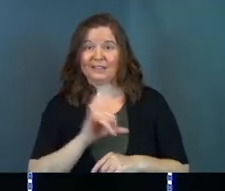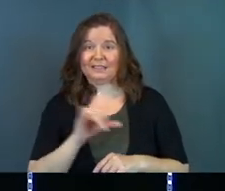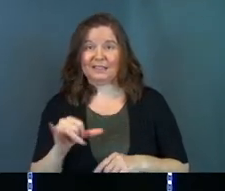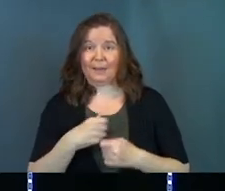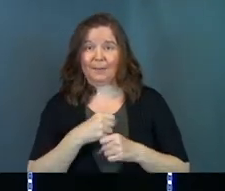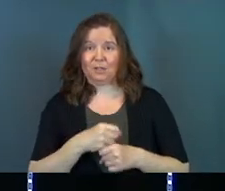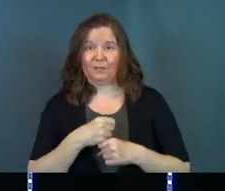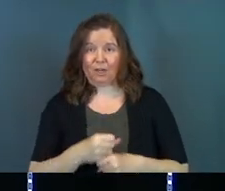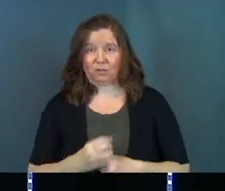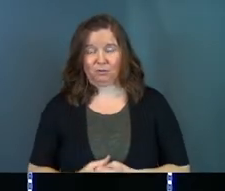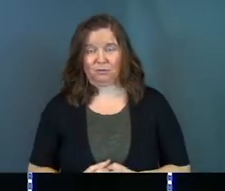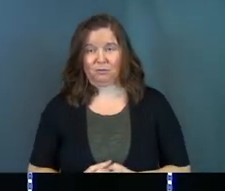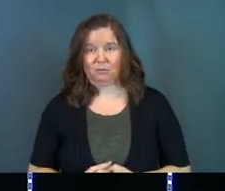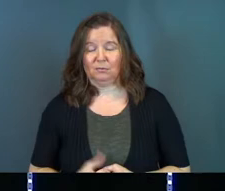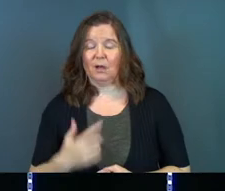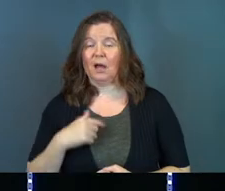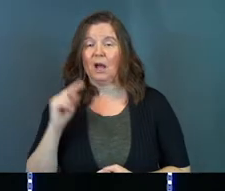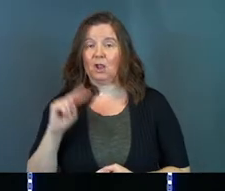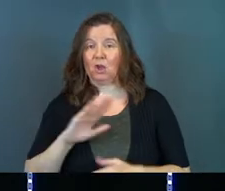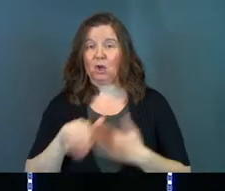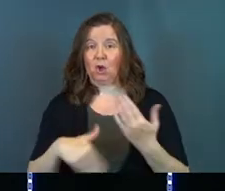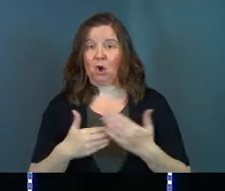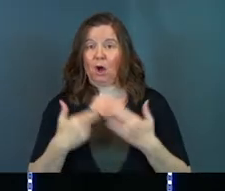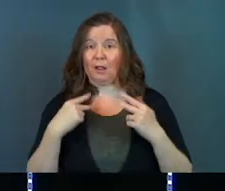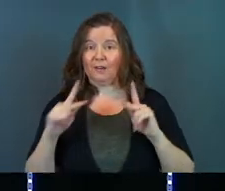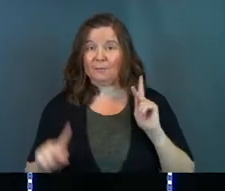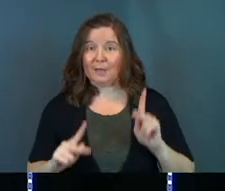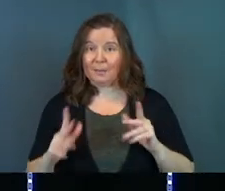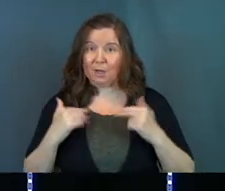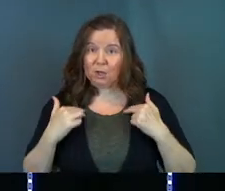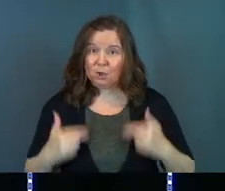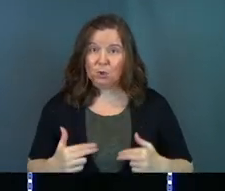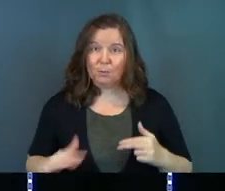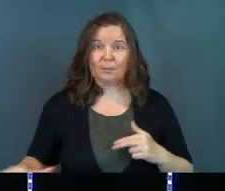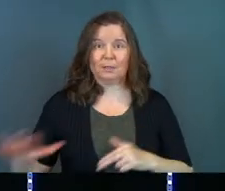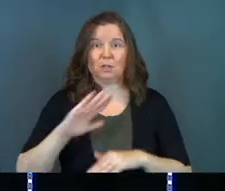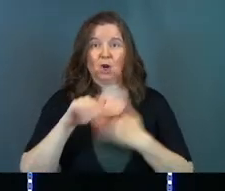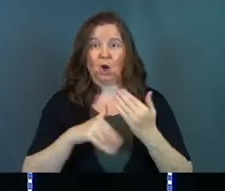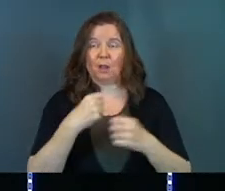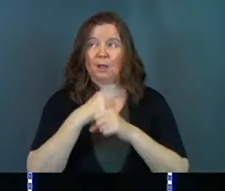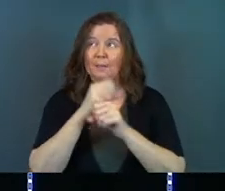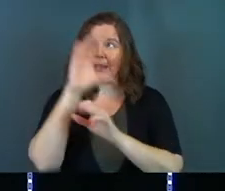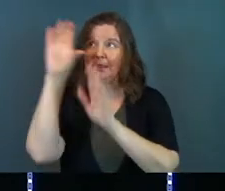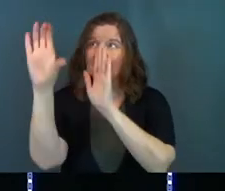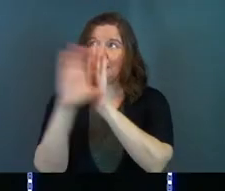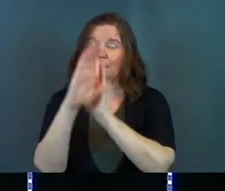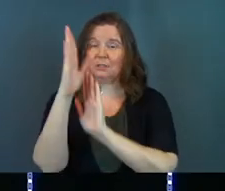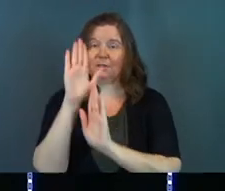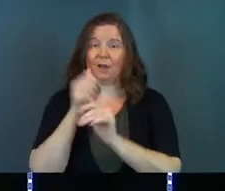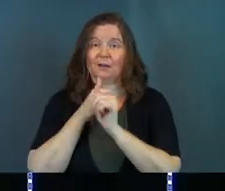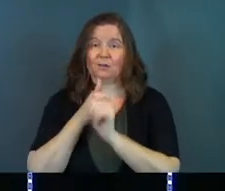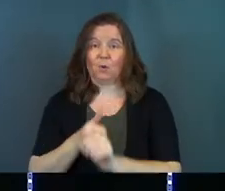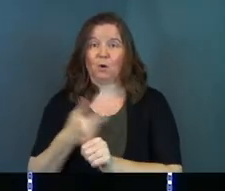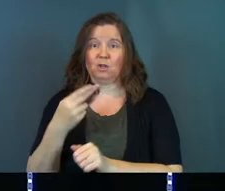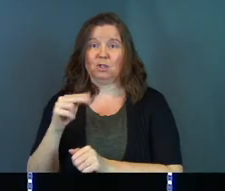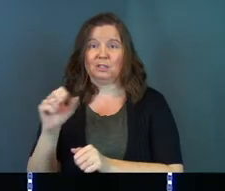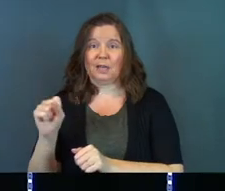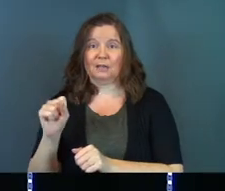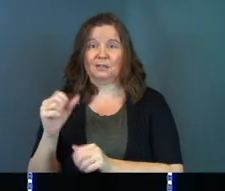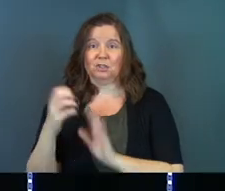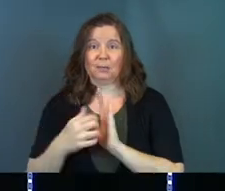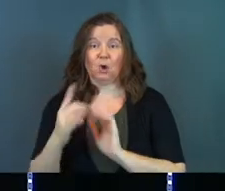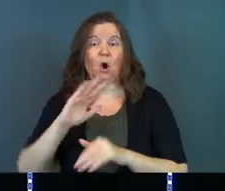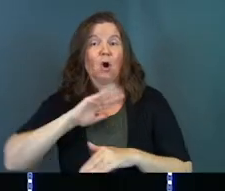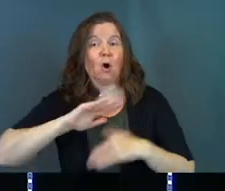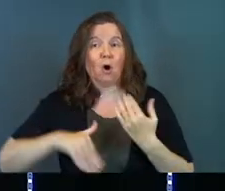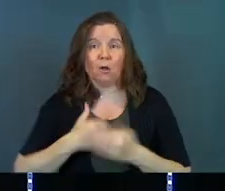manufacturer. I look at all of humanity, and all are made in the image of God, according to Genesis chapter 1. All are made in